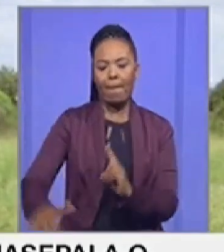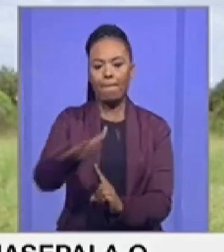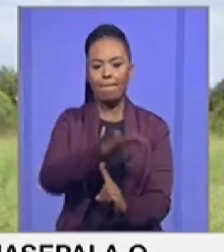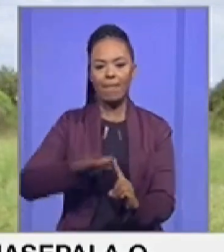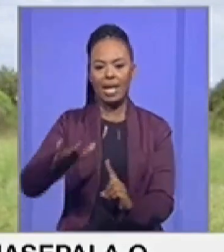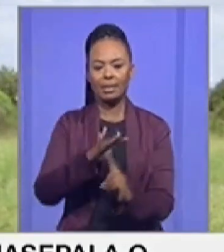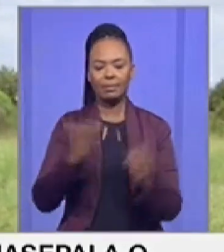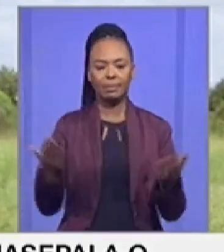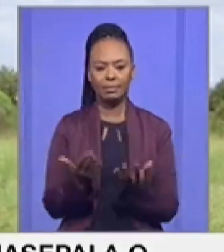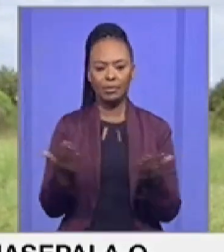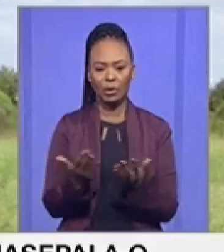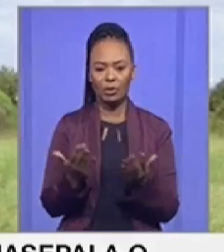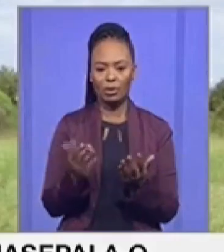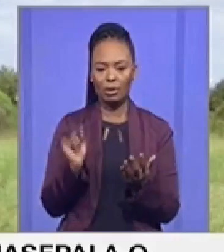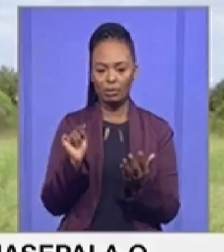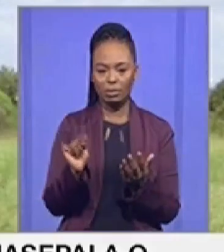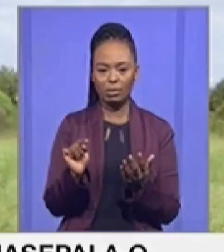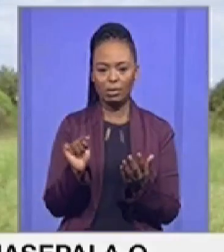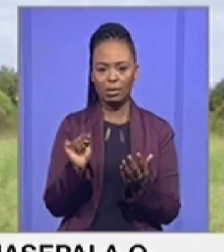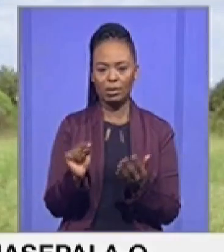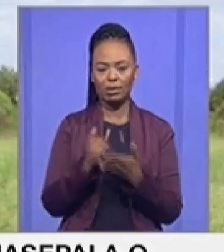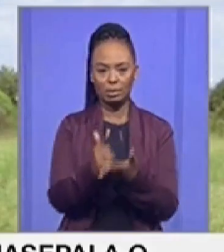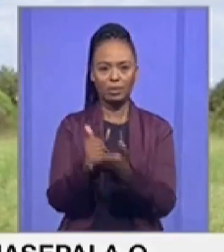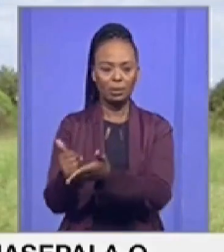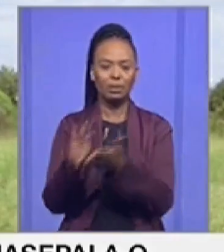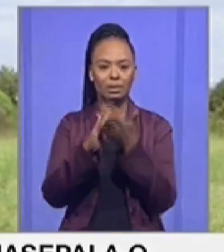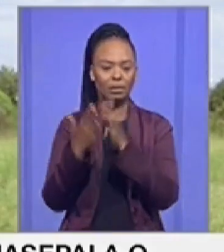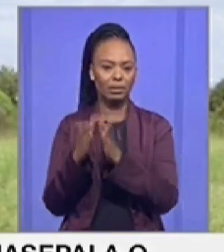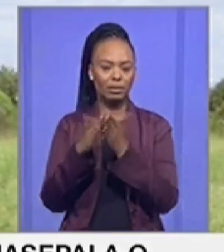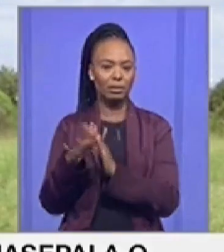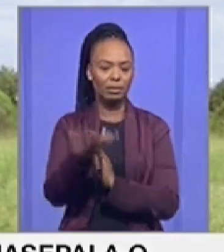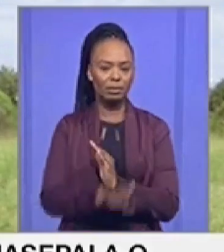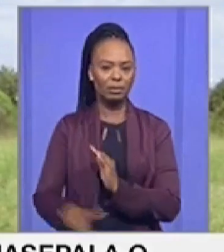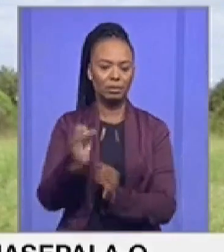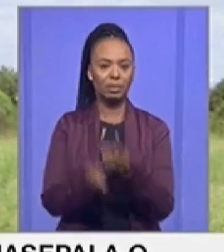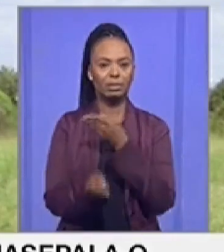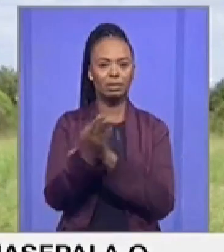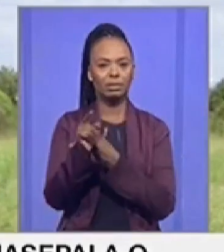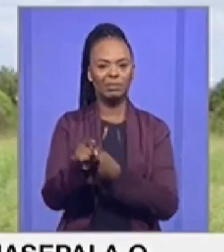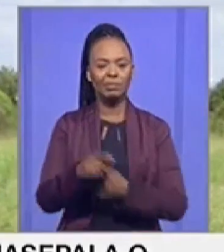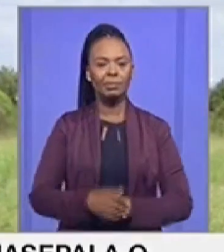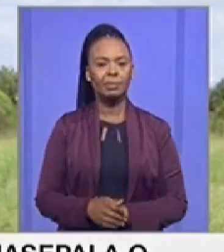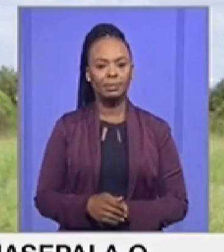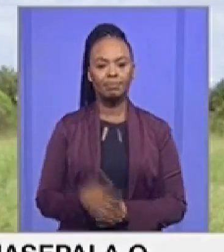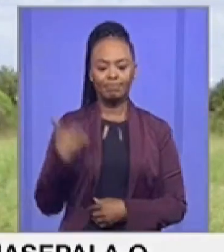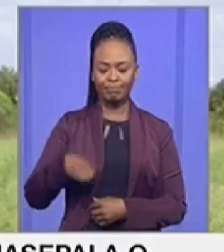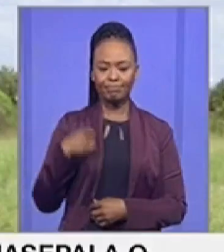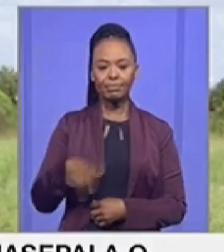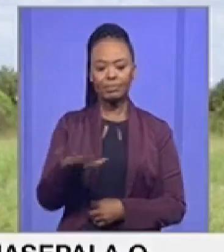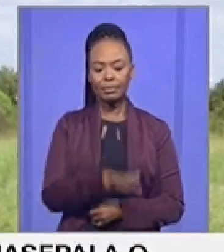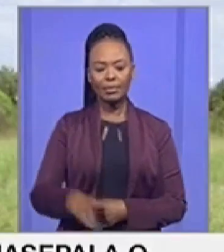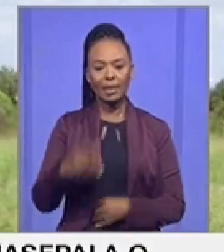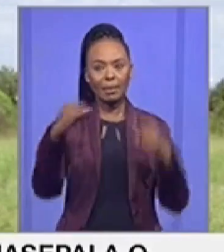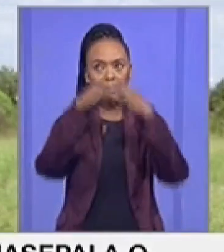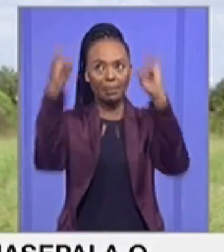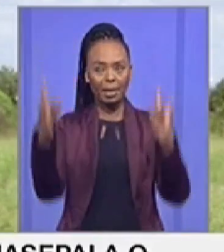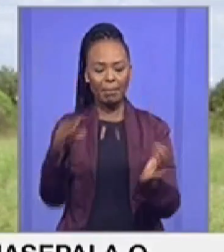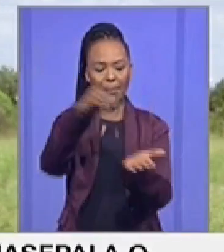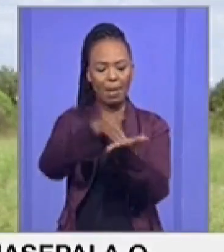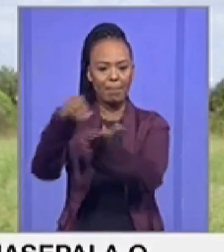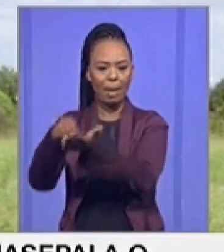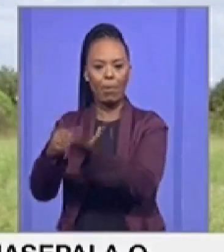were trying to assist the communities within the jurisdiction of the municipality. It was at the stadium. What we did,